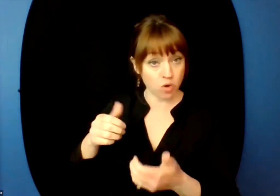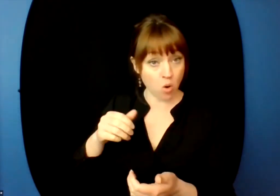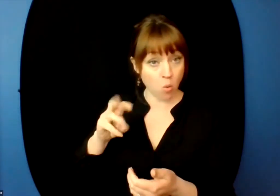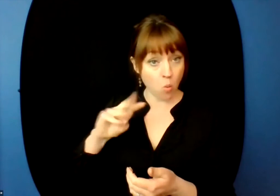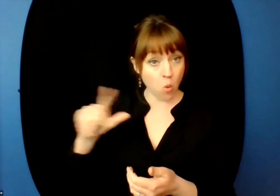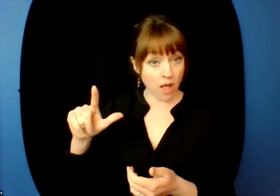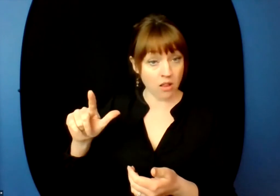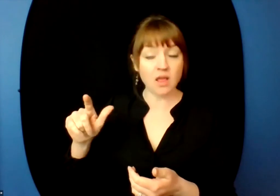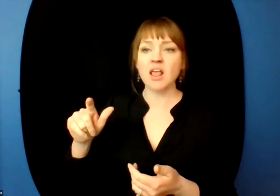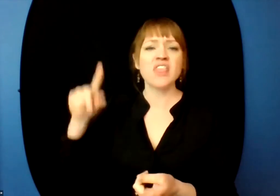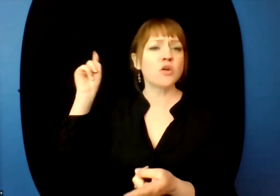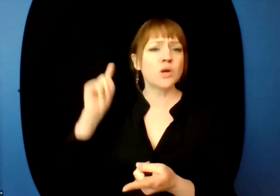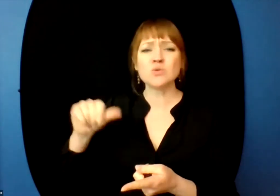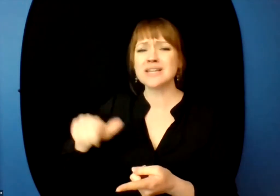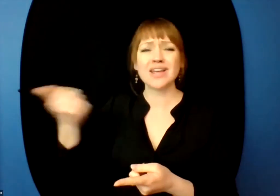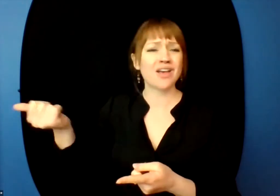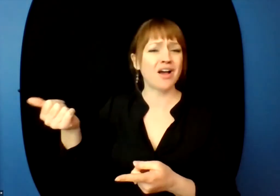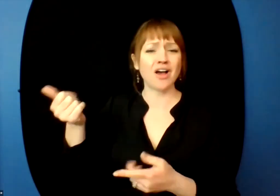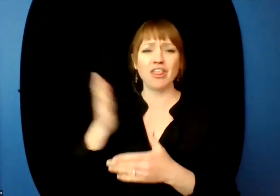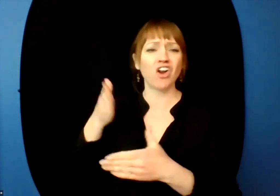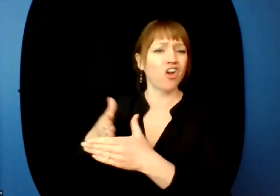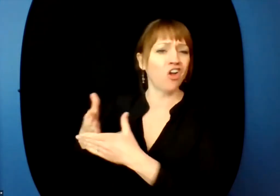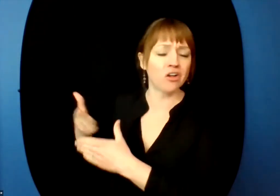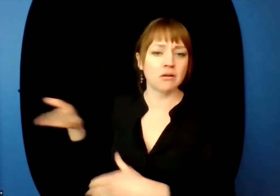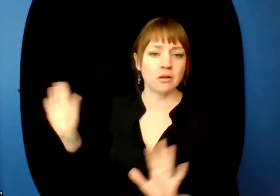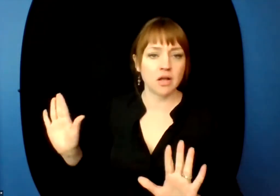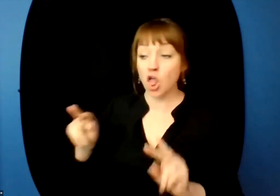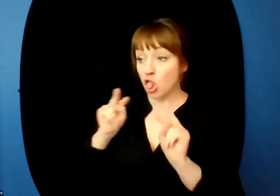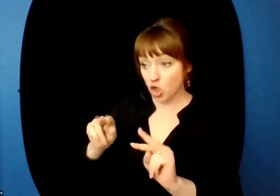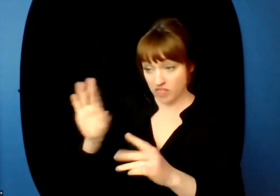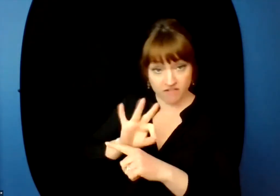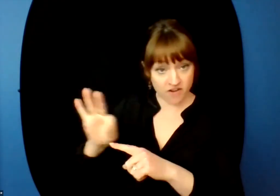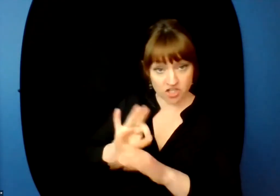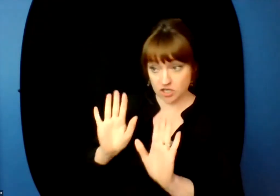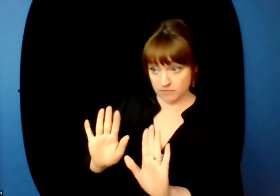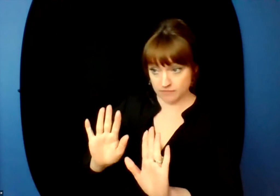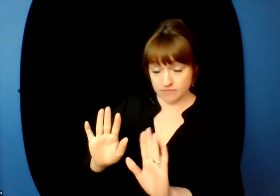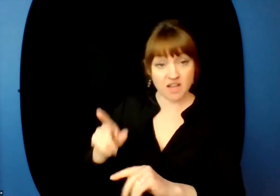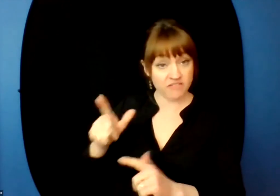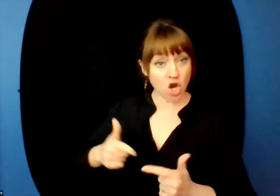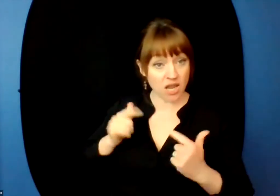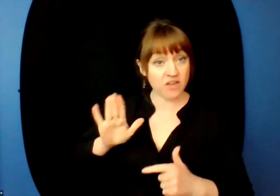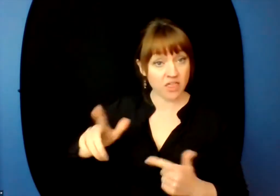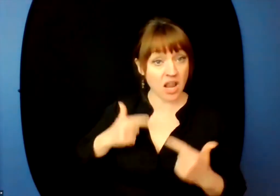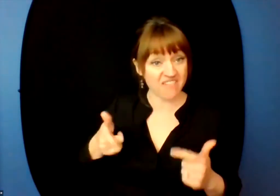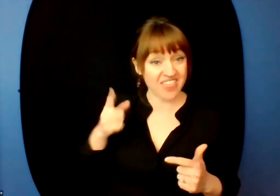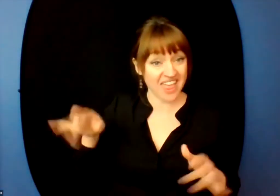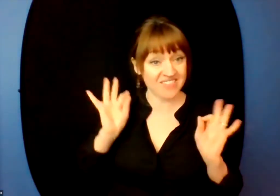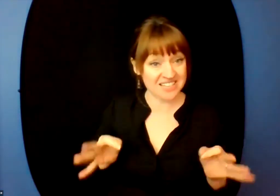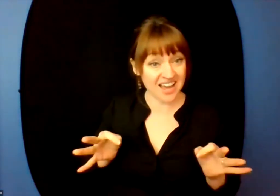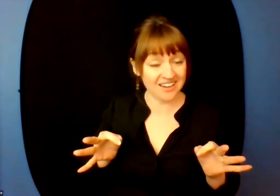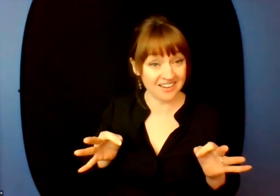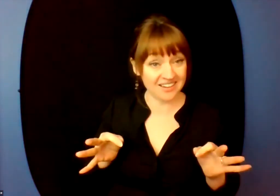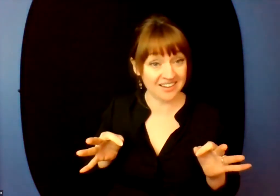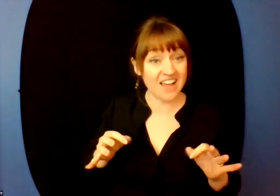the other noise. Let's look at how they're functioning, and if they are living the life that they define as a life